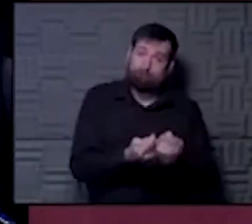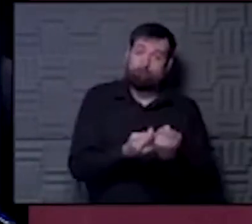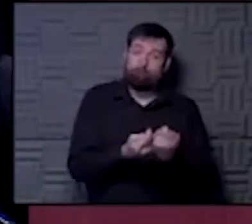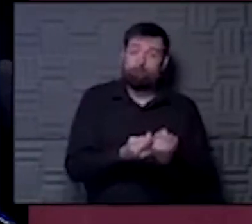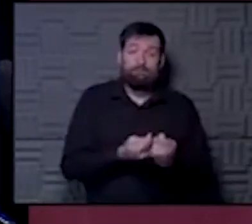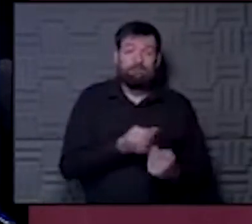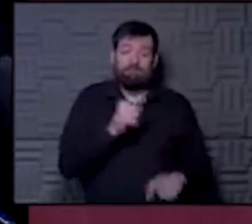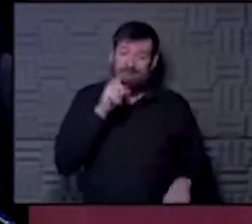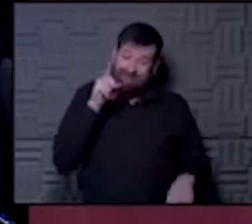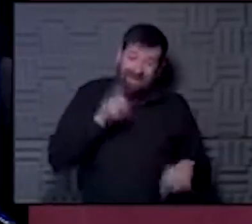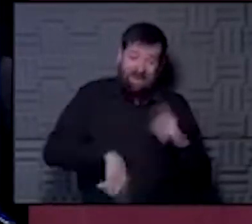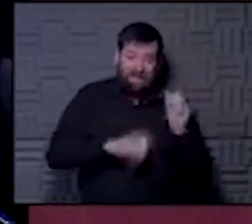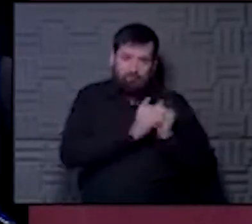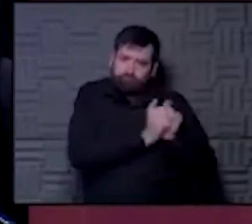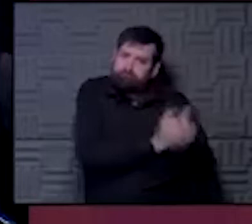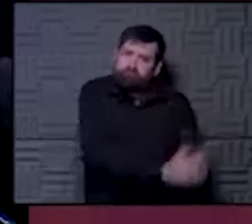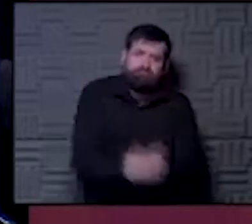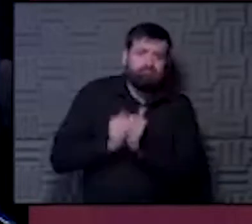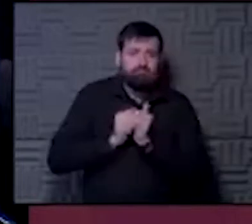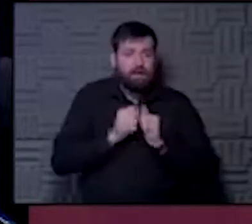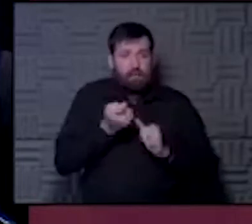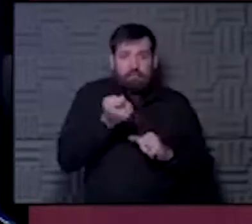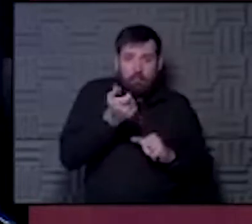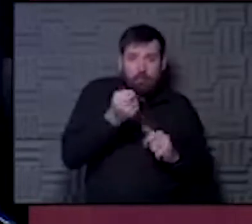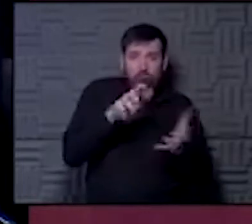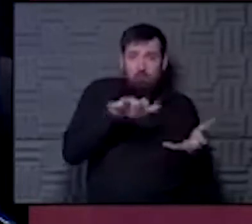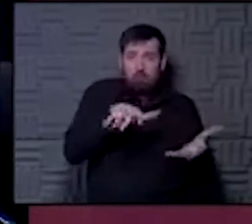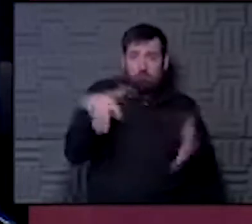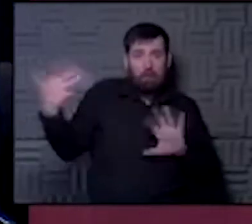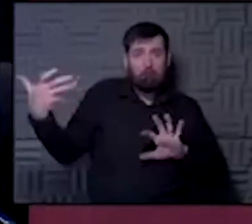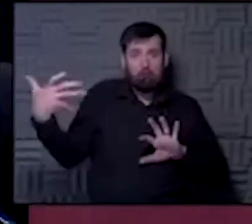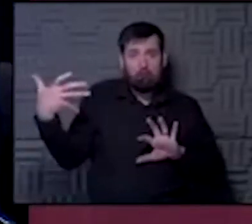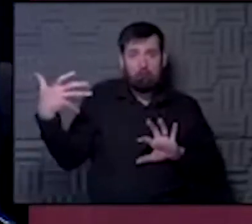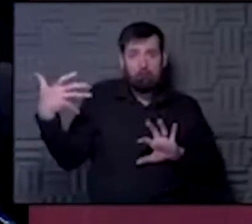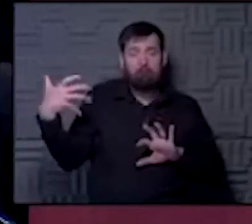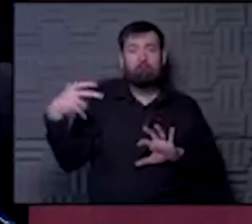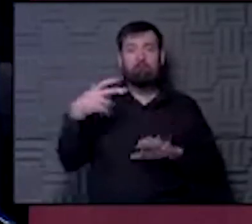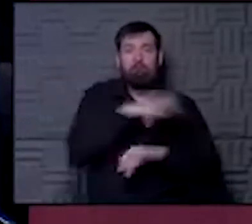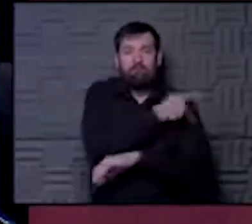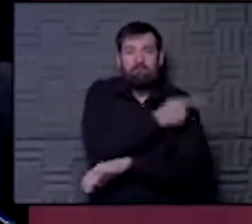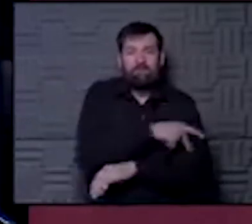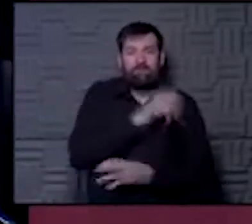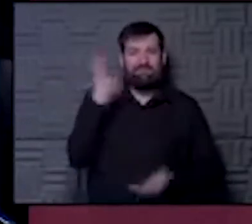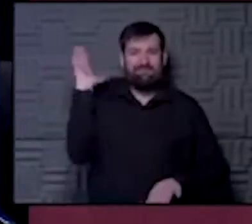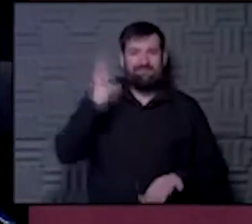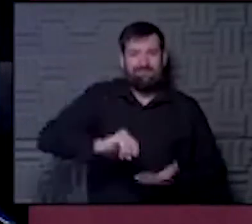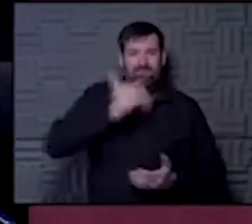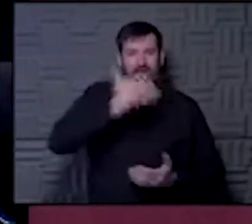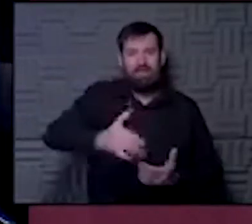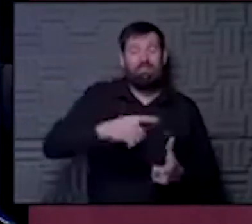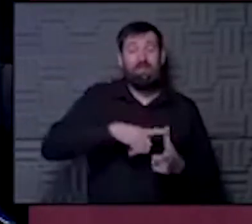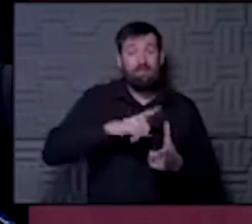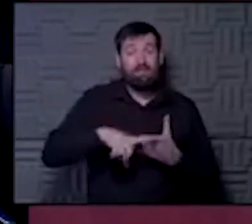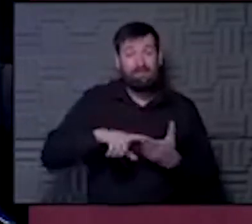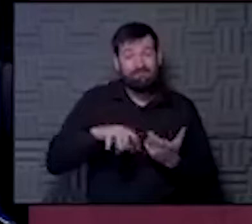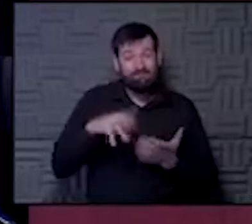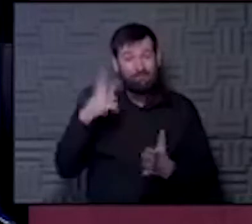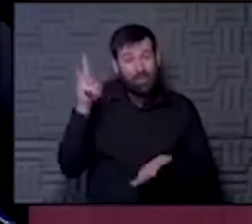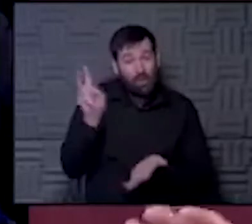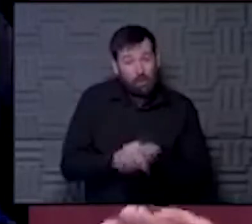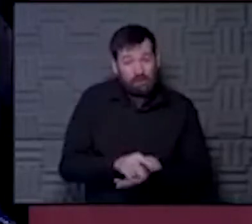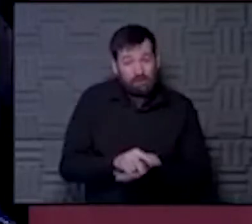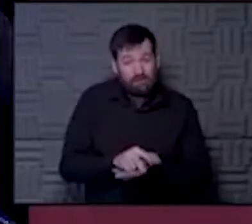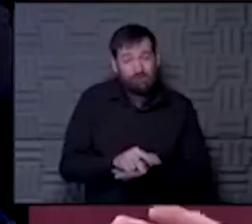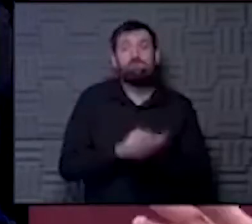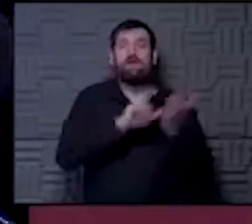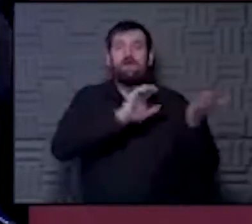have constant vigilance, little things go awry. When little things go awry, patients don't do as well, and then you lose the game. And I'm not trying to